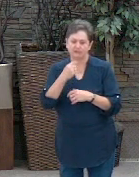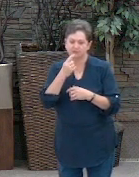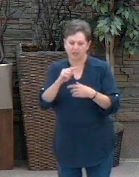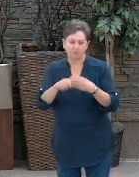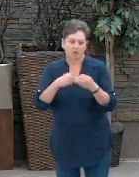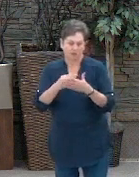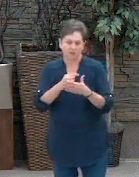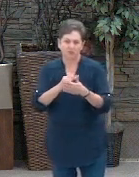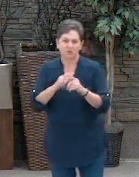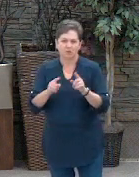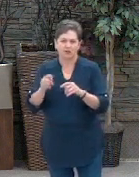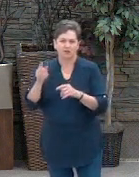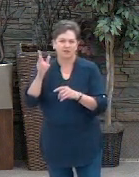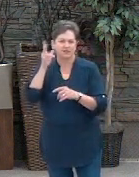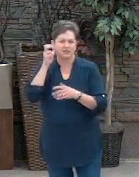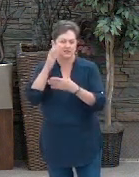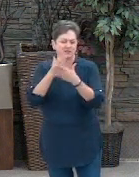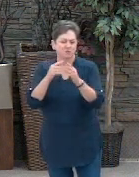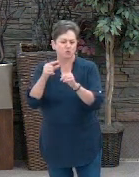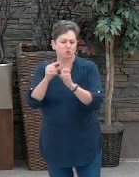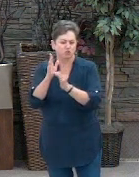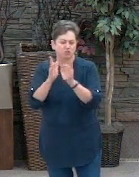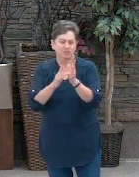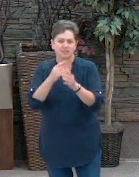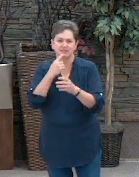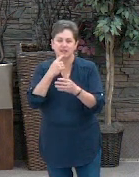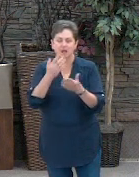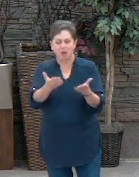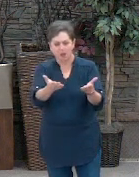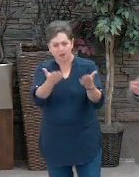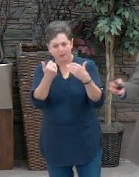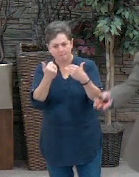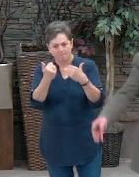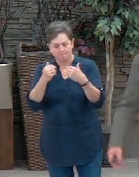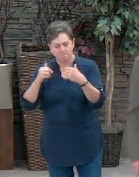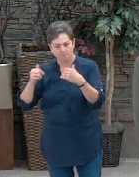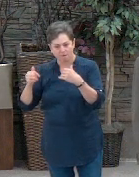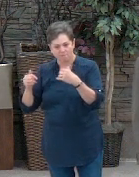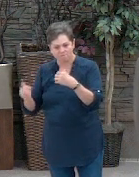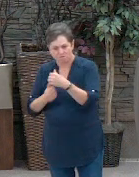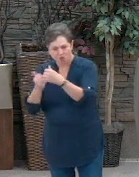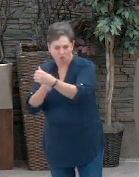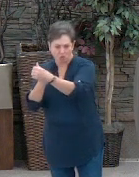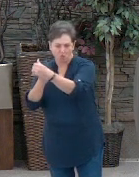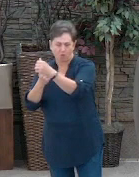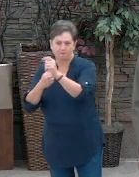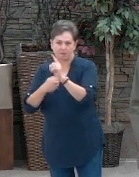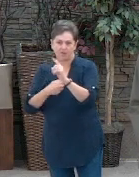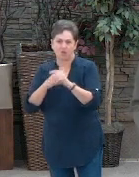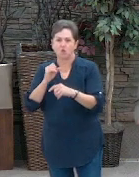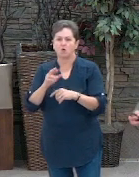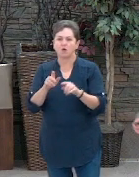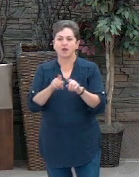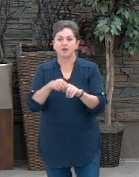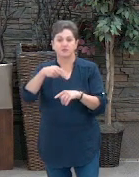listen to some of the words of Jesus. Come, follow me. Or